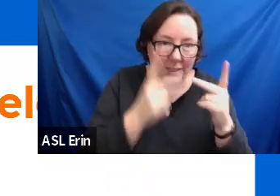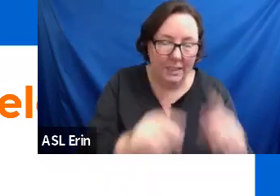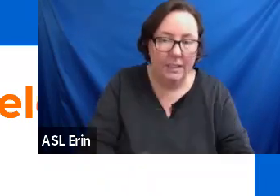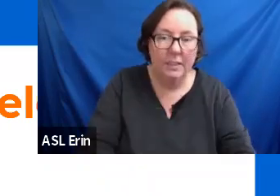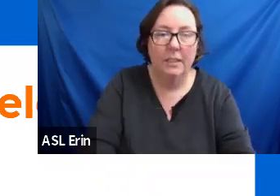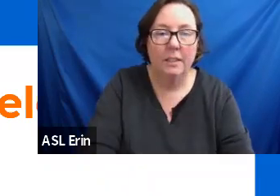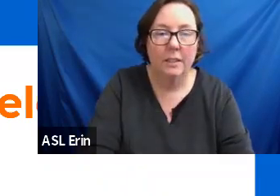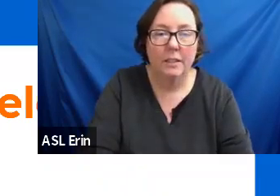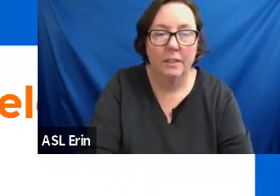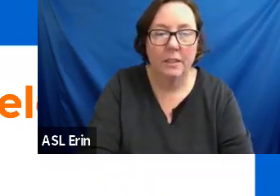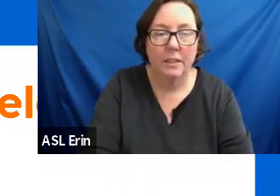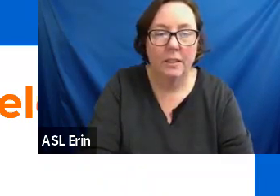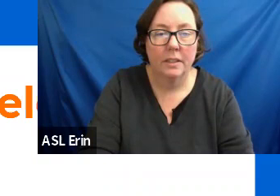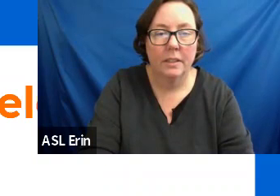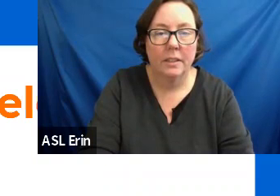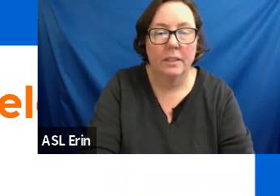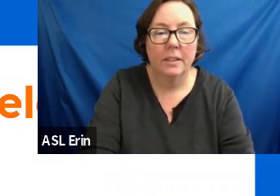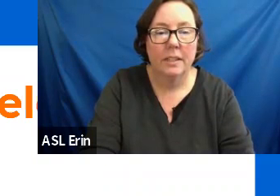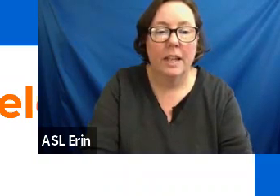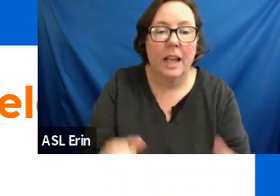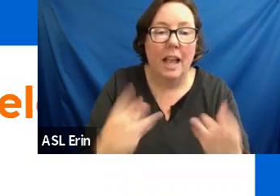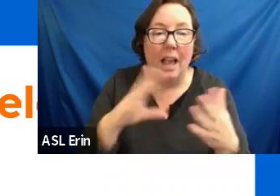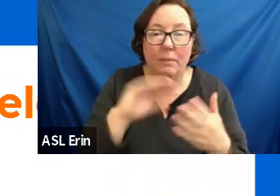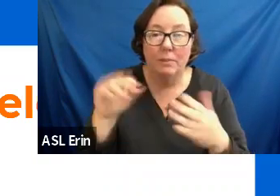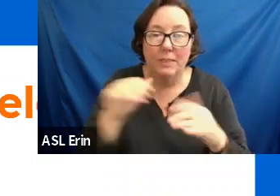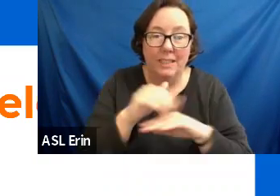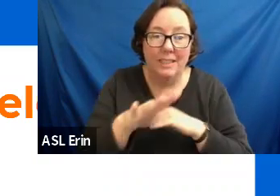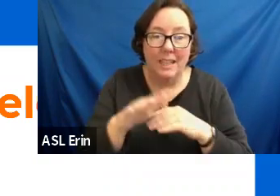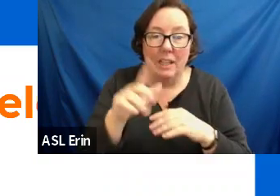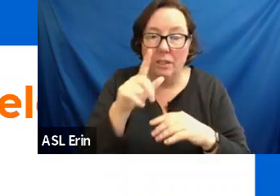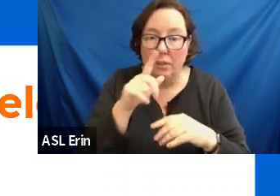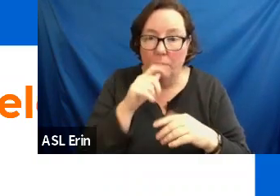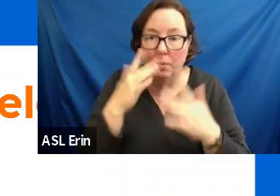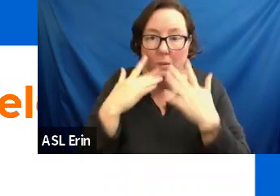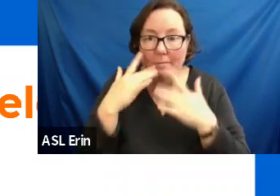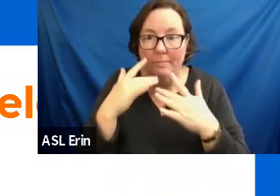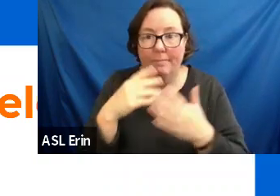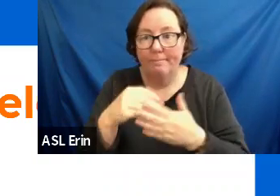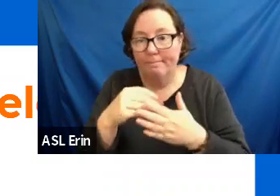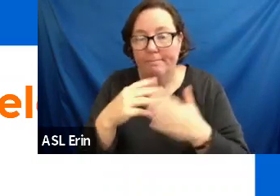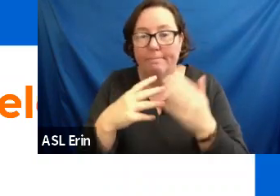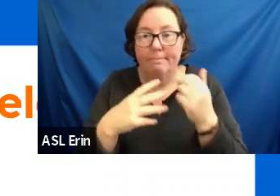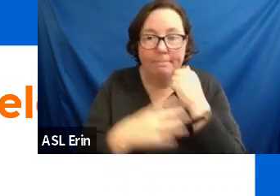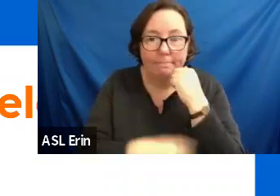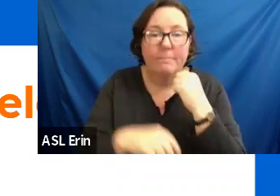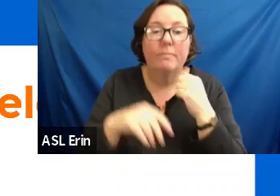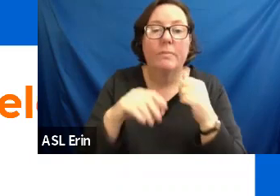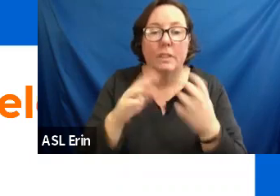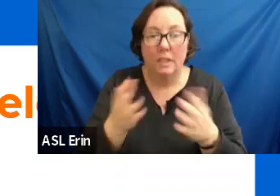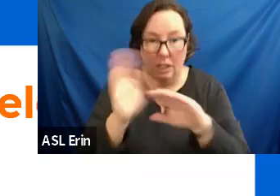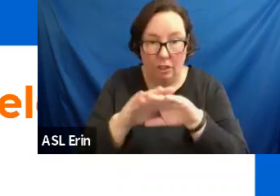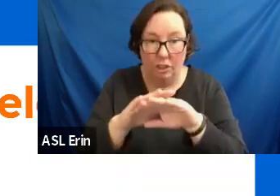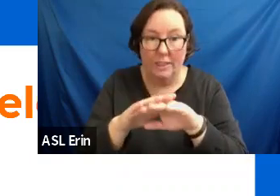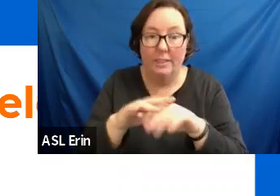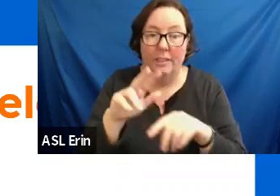of invitations sent to economically disadvantaged students increased from 33% to 48% overall.